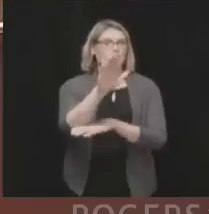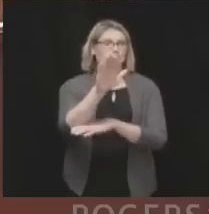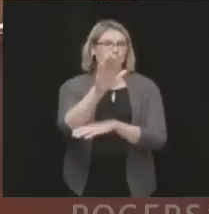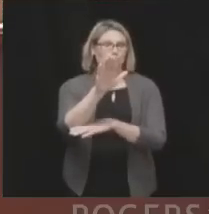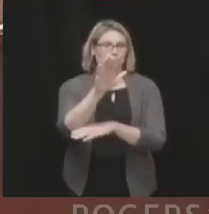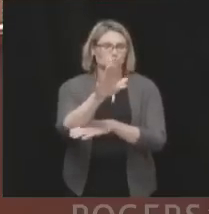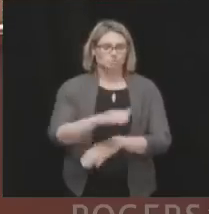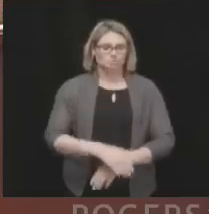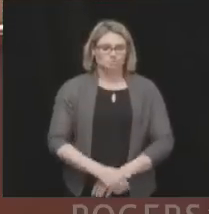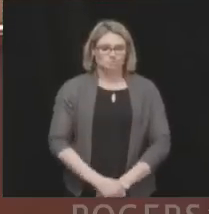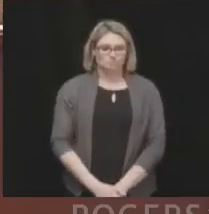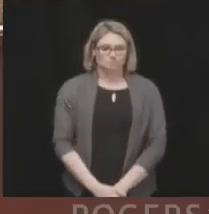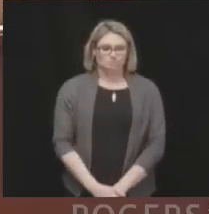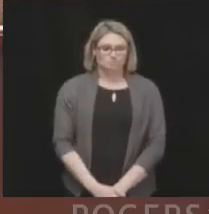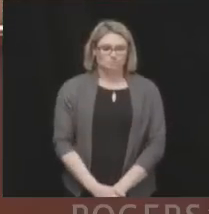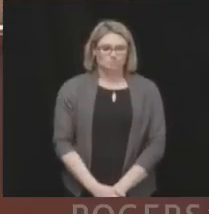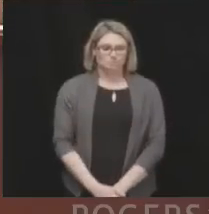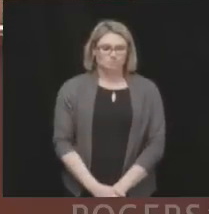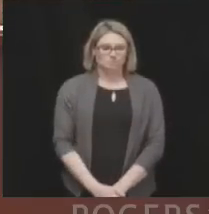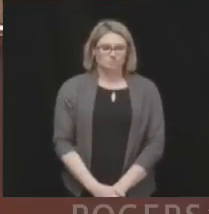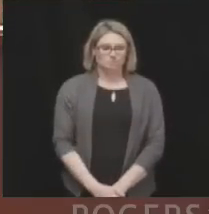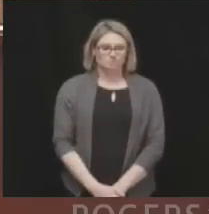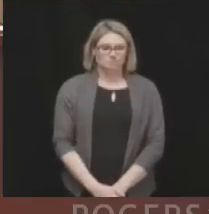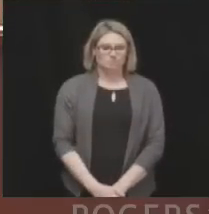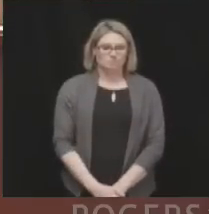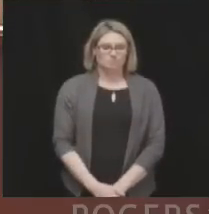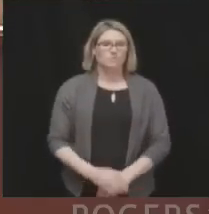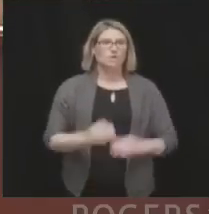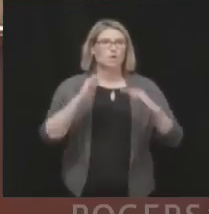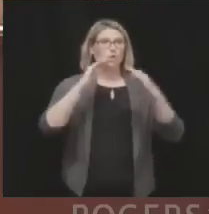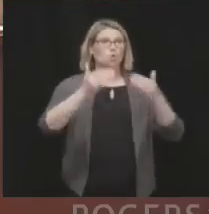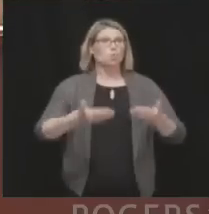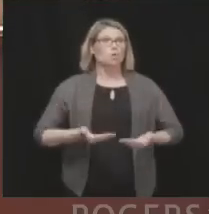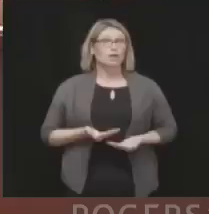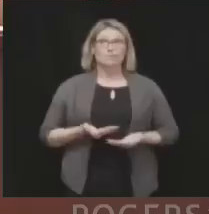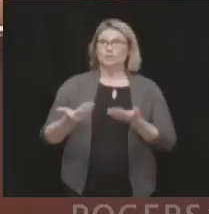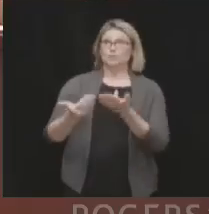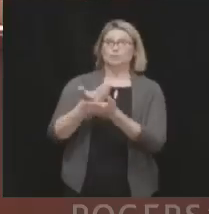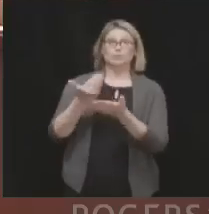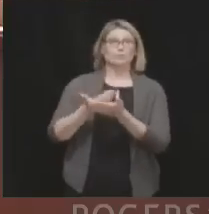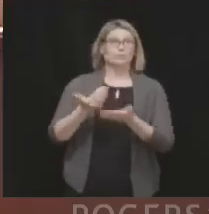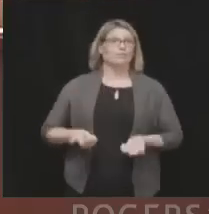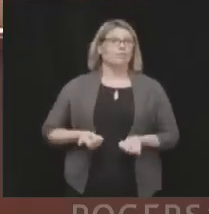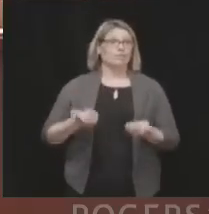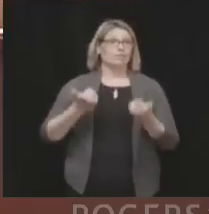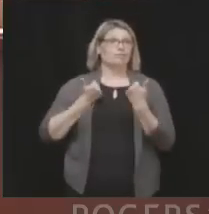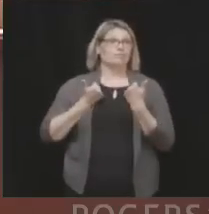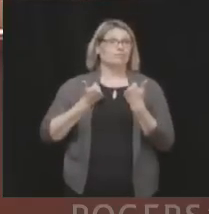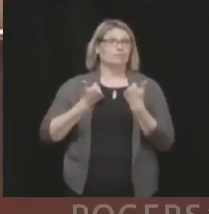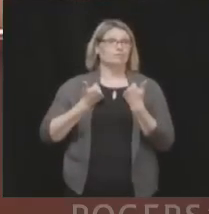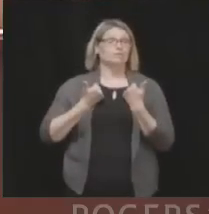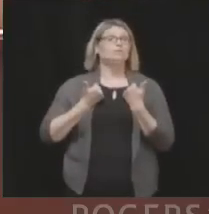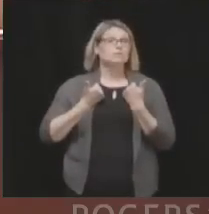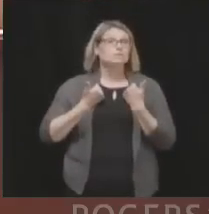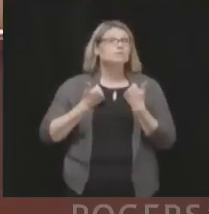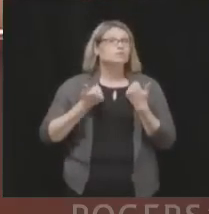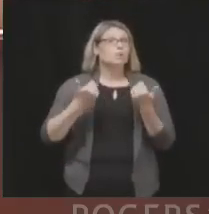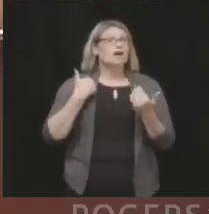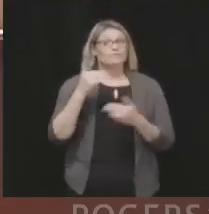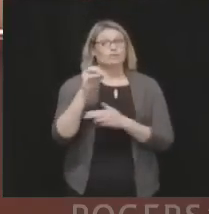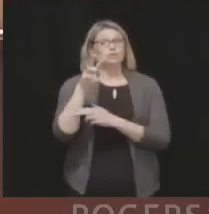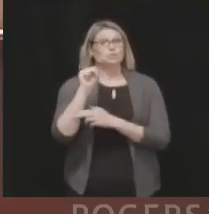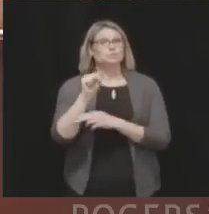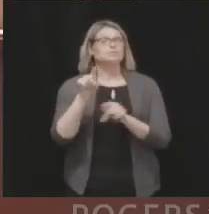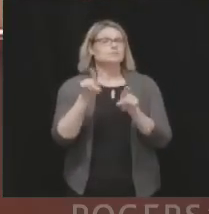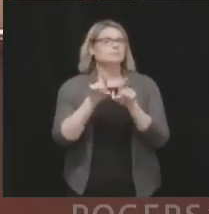New Brunswick to report. And of the 118 cases confirmed to date, just 11 remain active. There